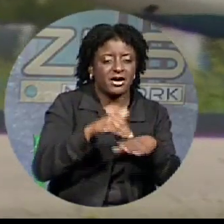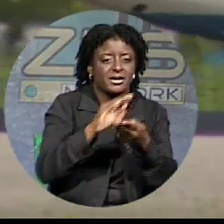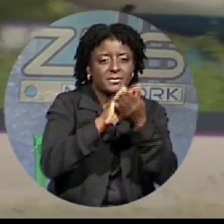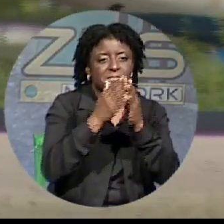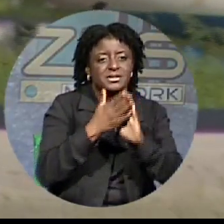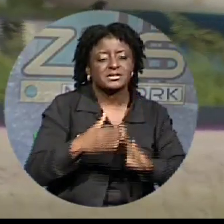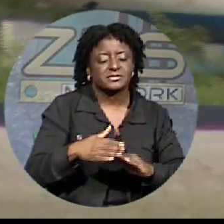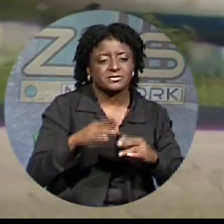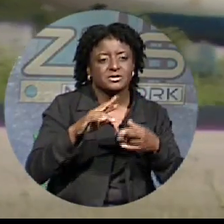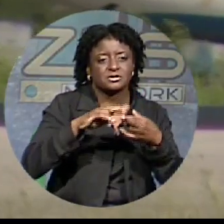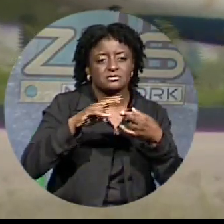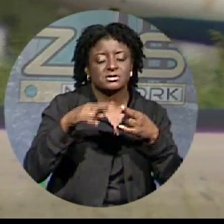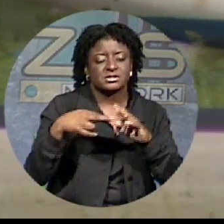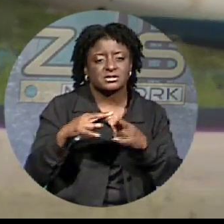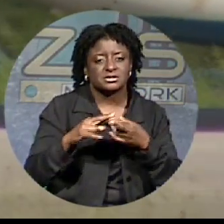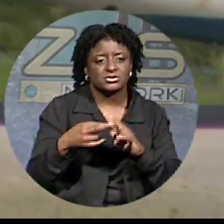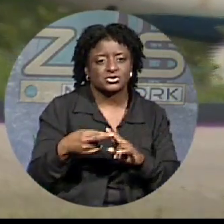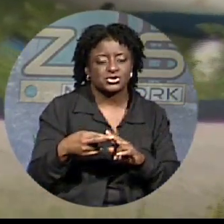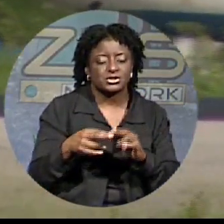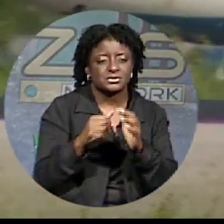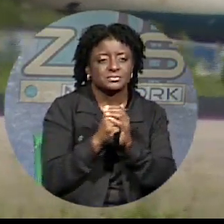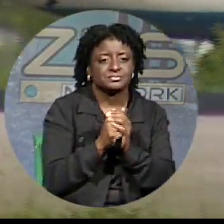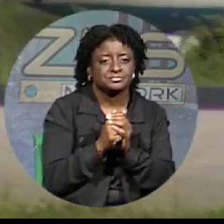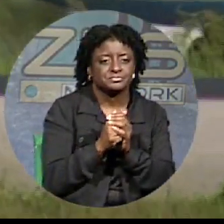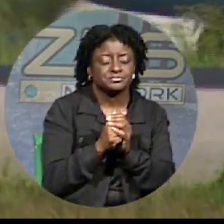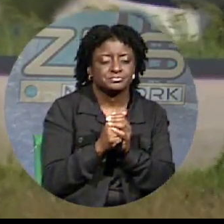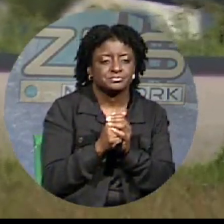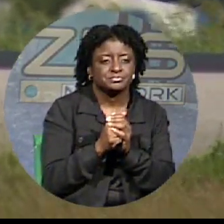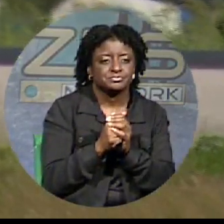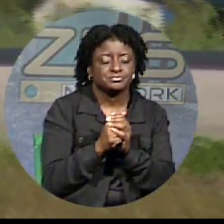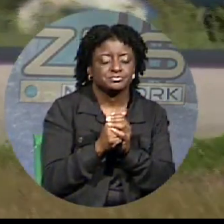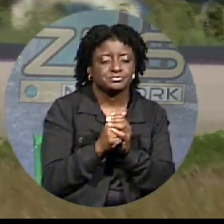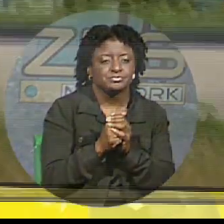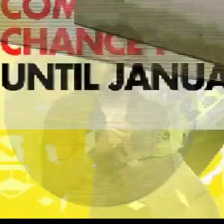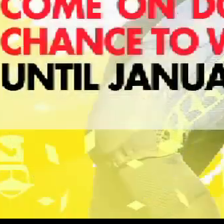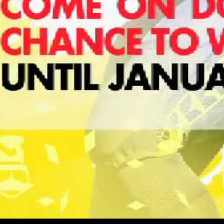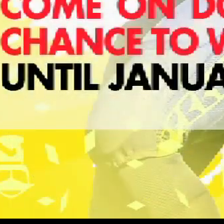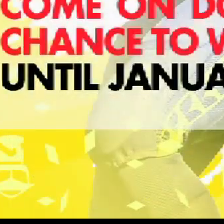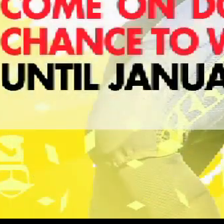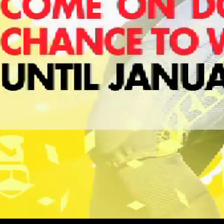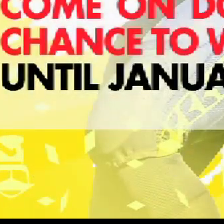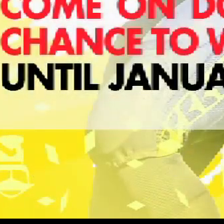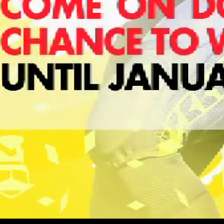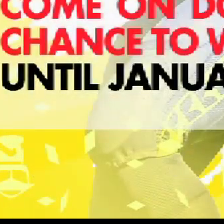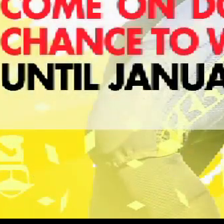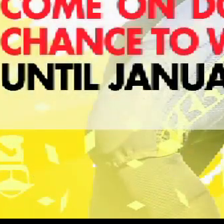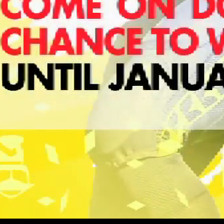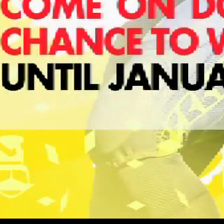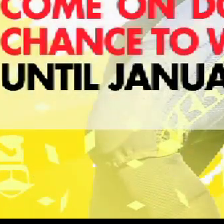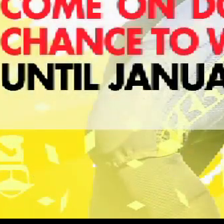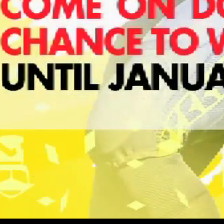final destination. Cleopatra Murphy, ZNS Network News. This segment of the